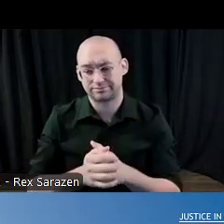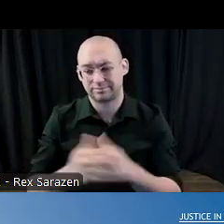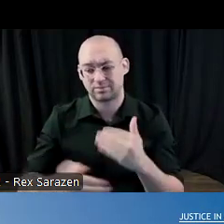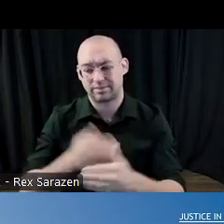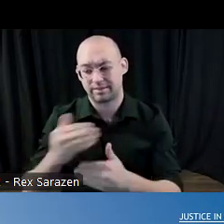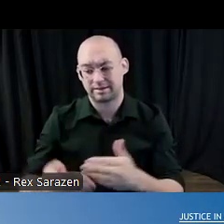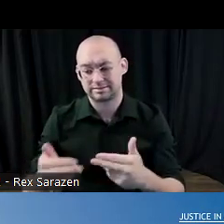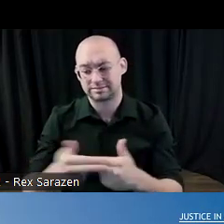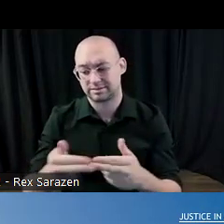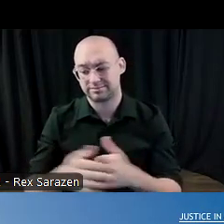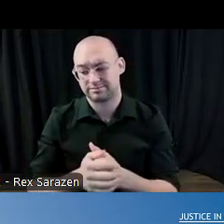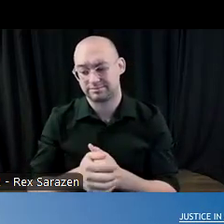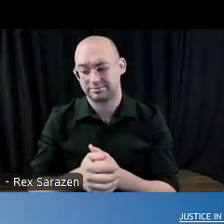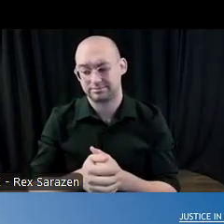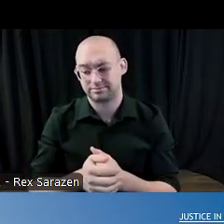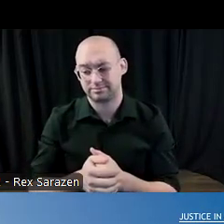slide.